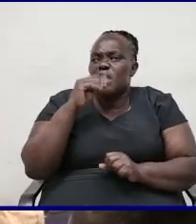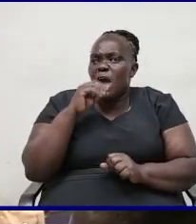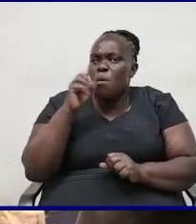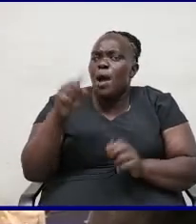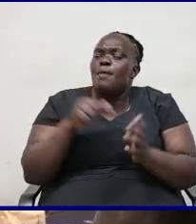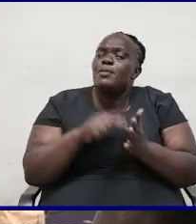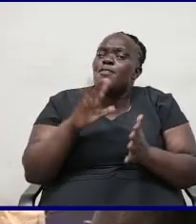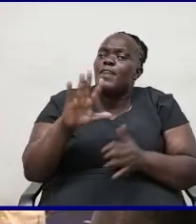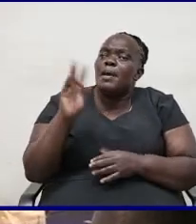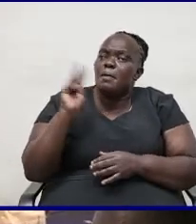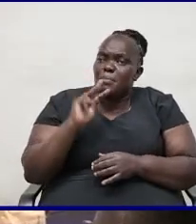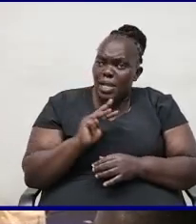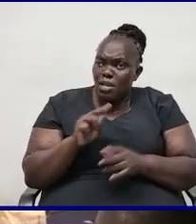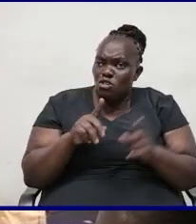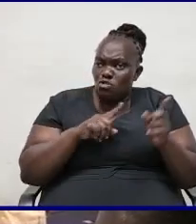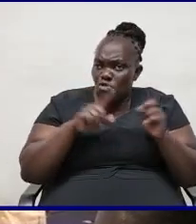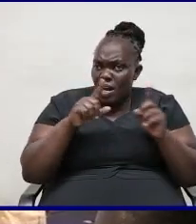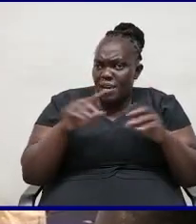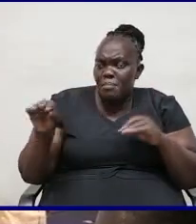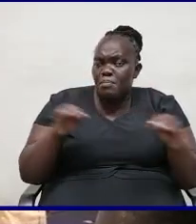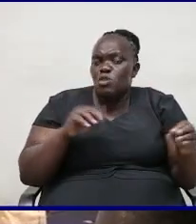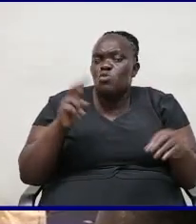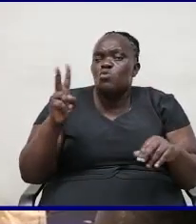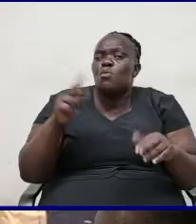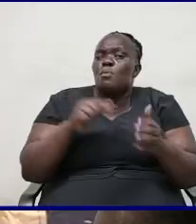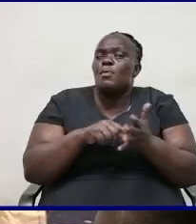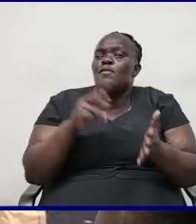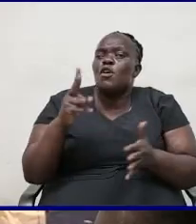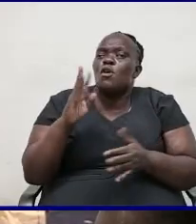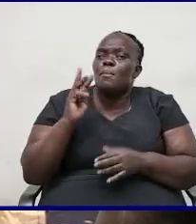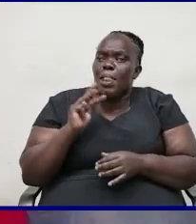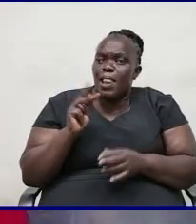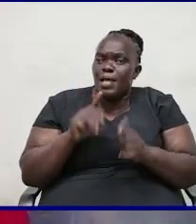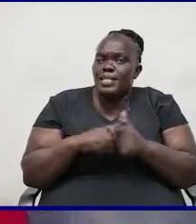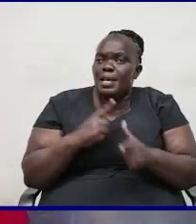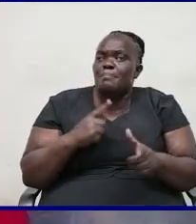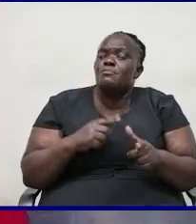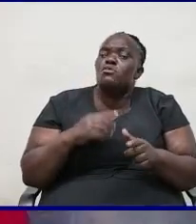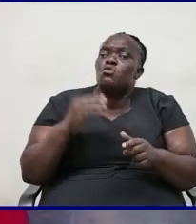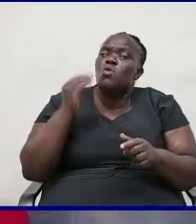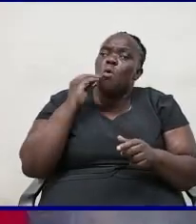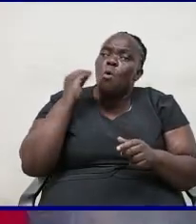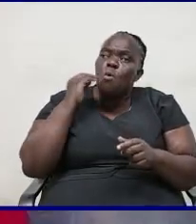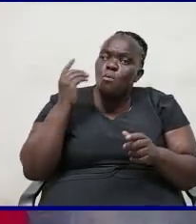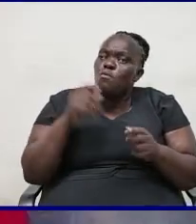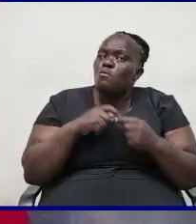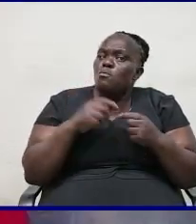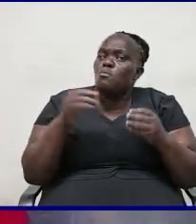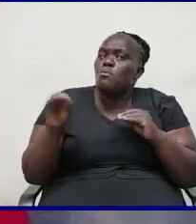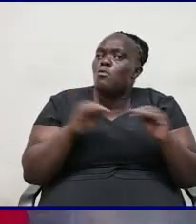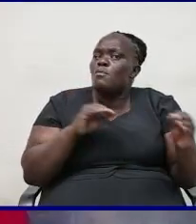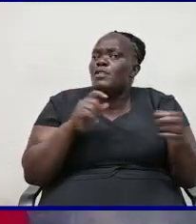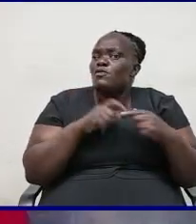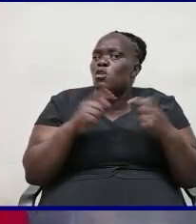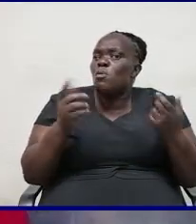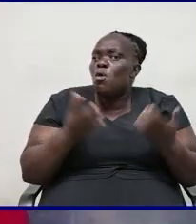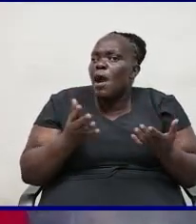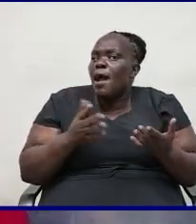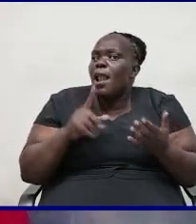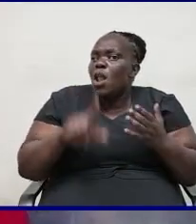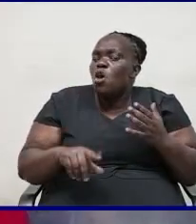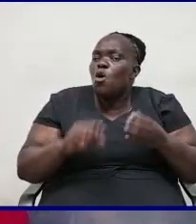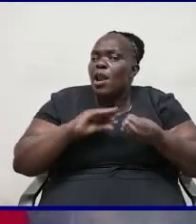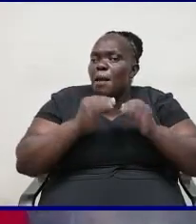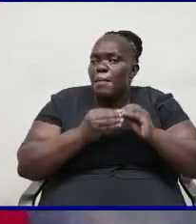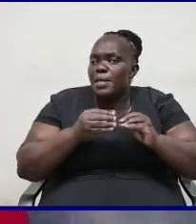the 1.5 million tourists moving to 2.4 million and talking about the domestic ones moving from low